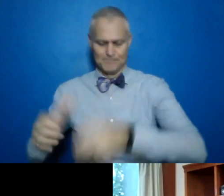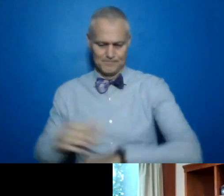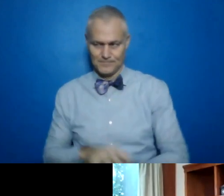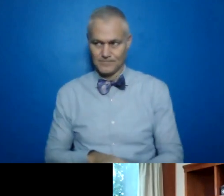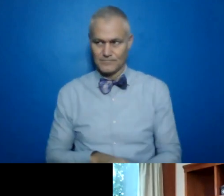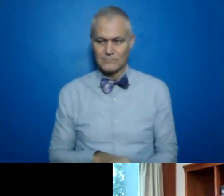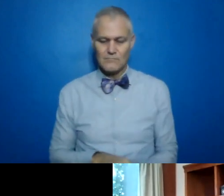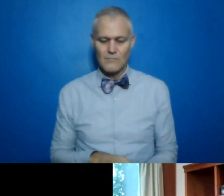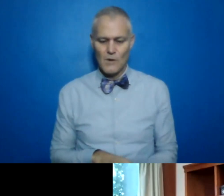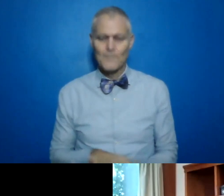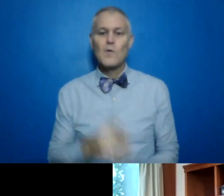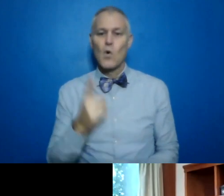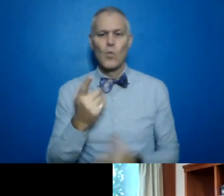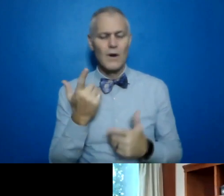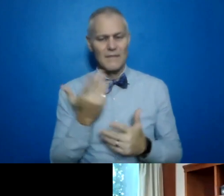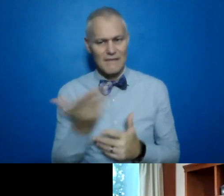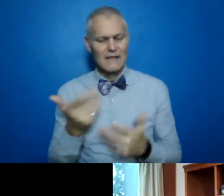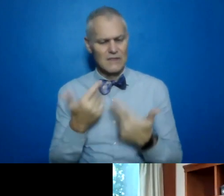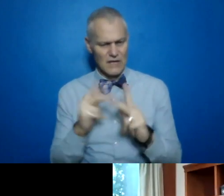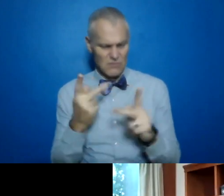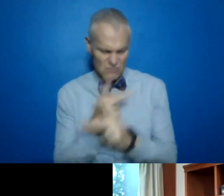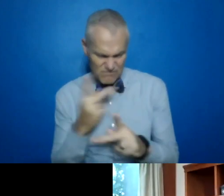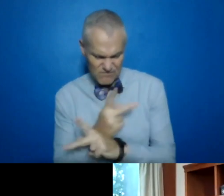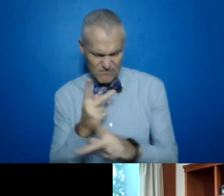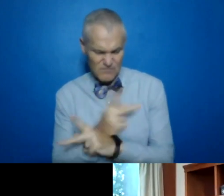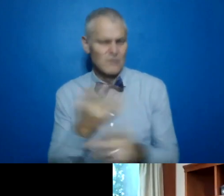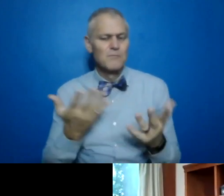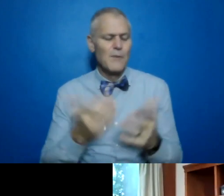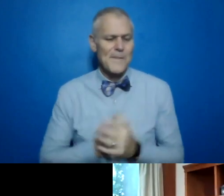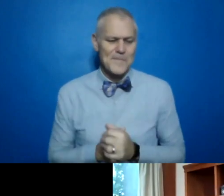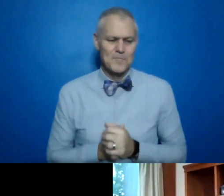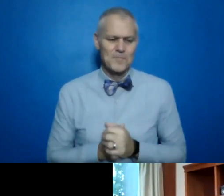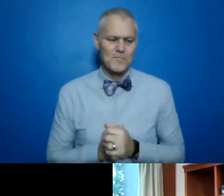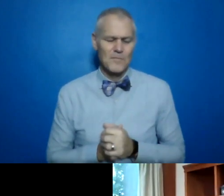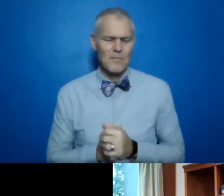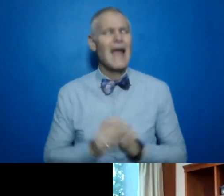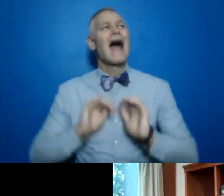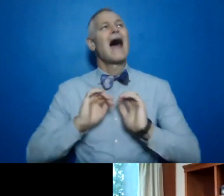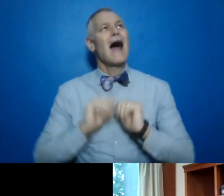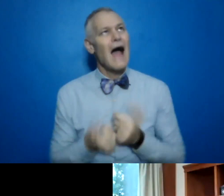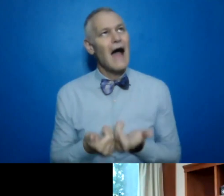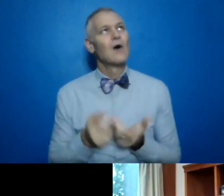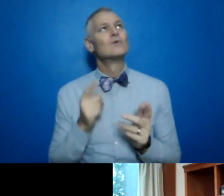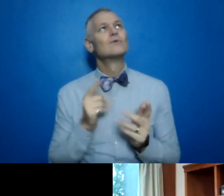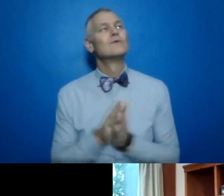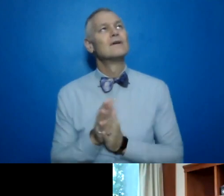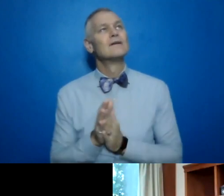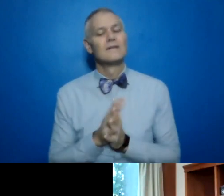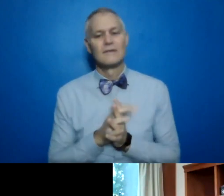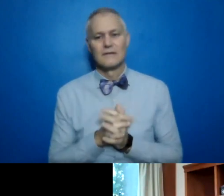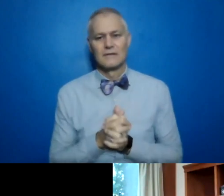one of the things that they're trying to figure out is how to